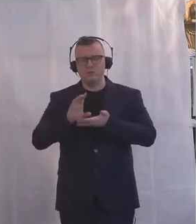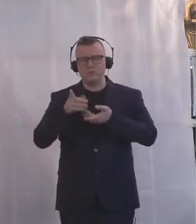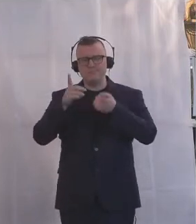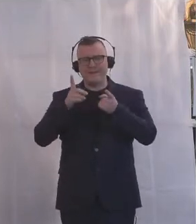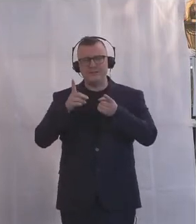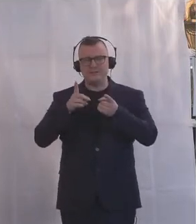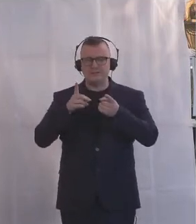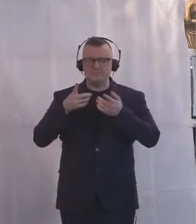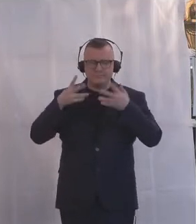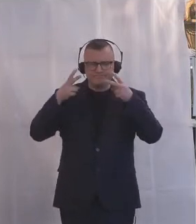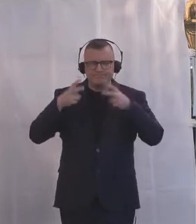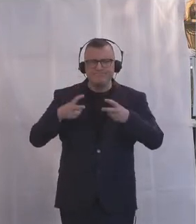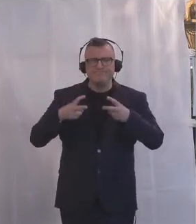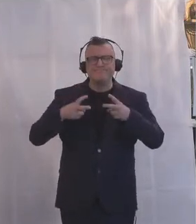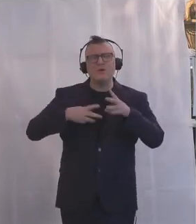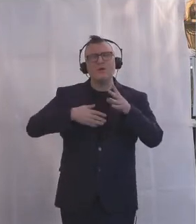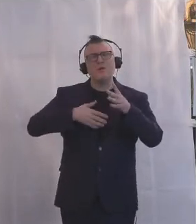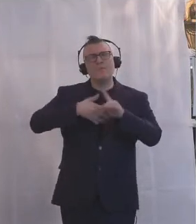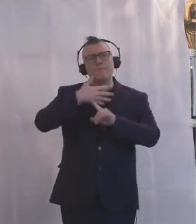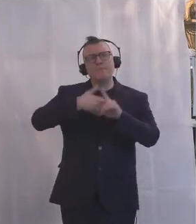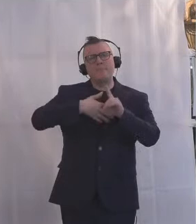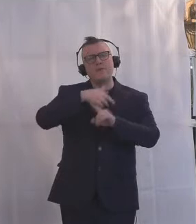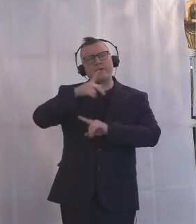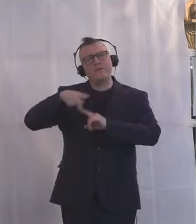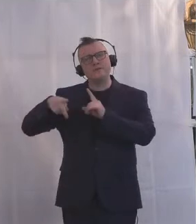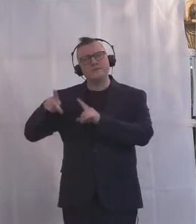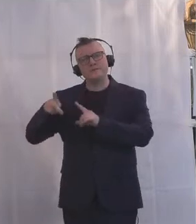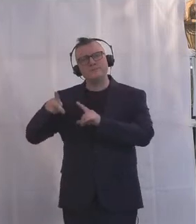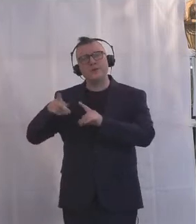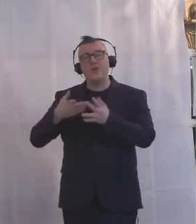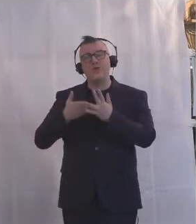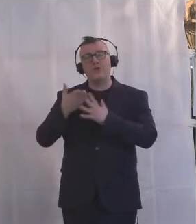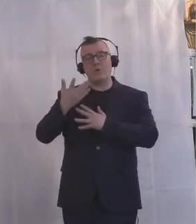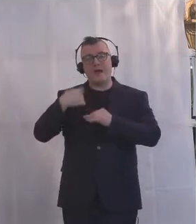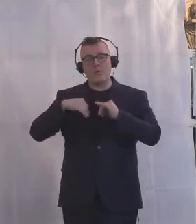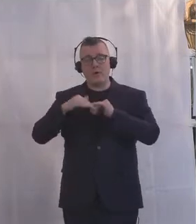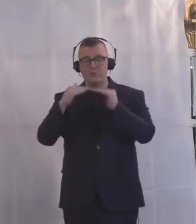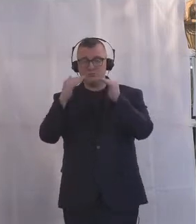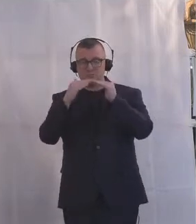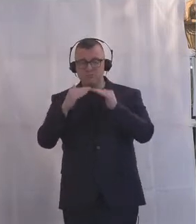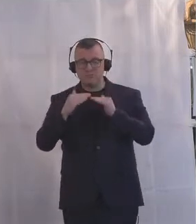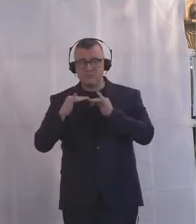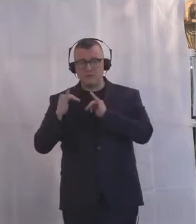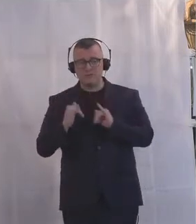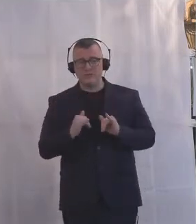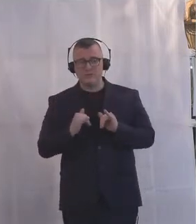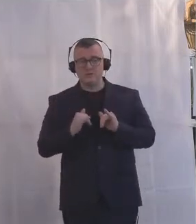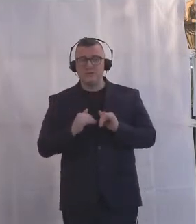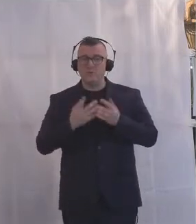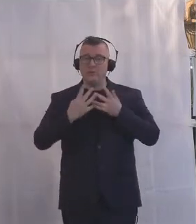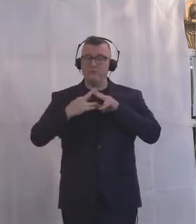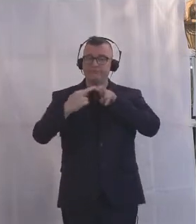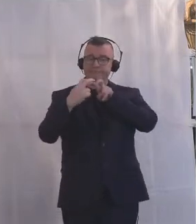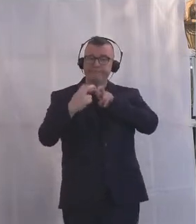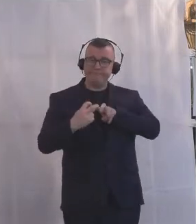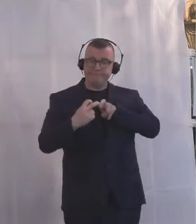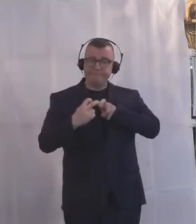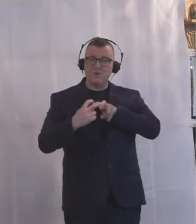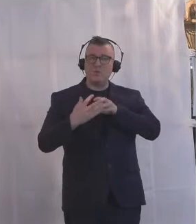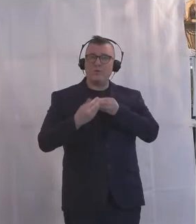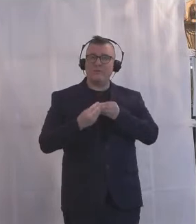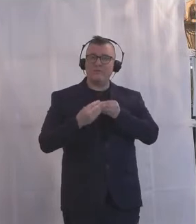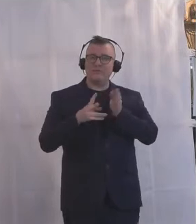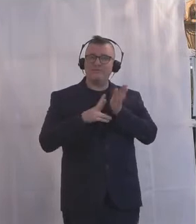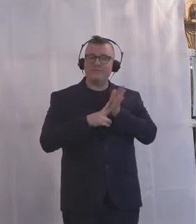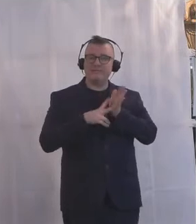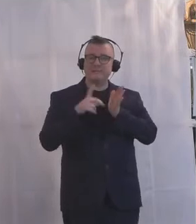of years, all through our due diligence process, we've been sitting down with those VCs that you're all looking at and actually talking to them